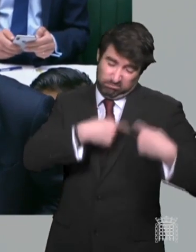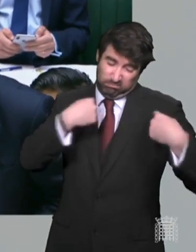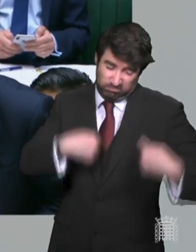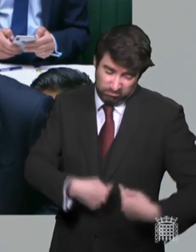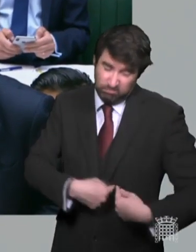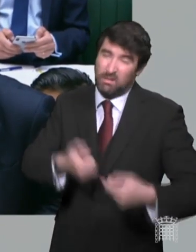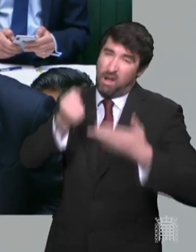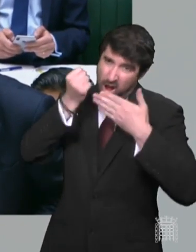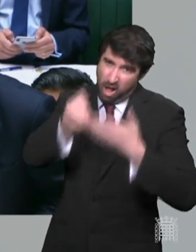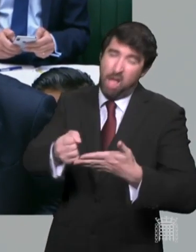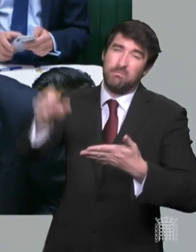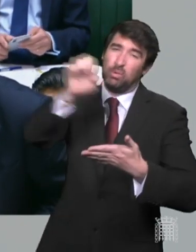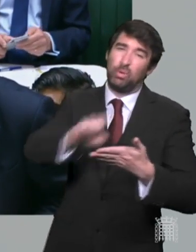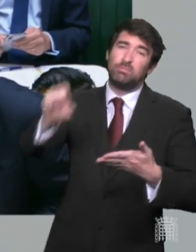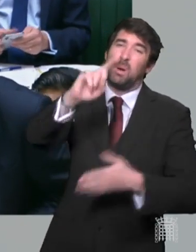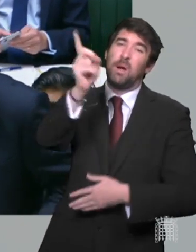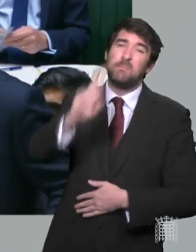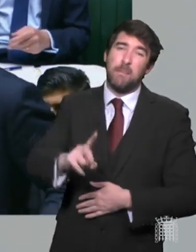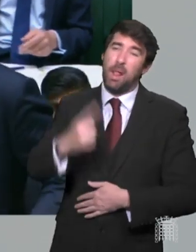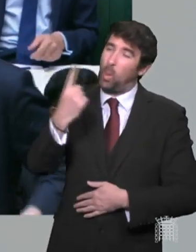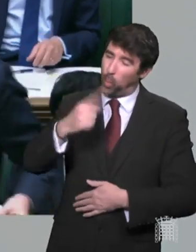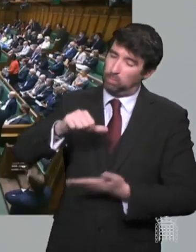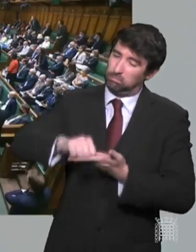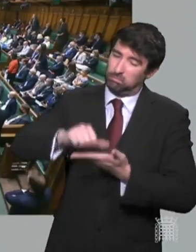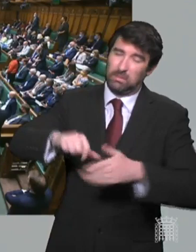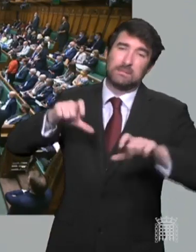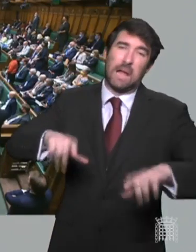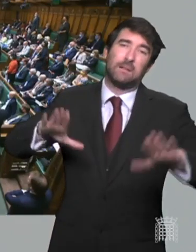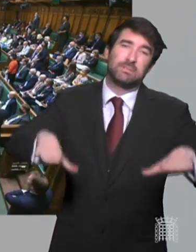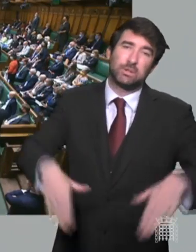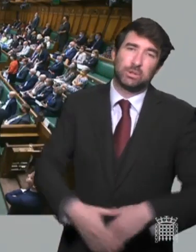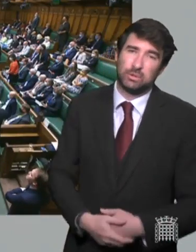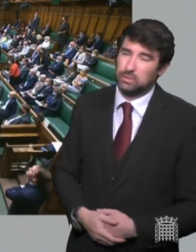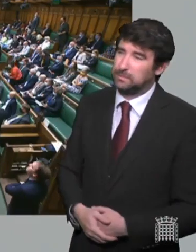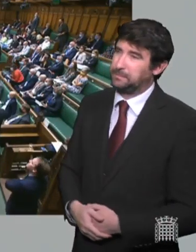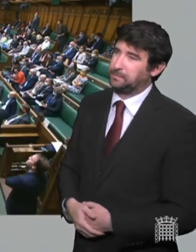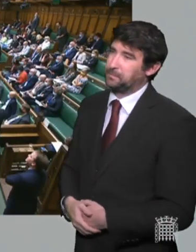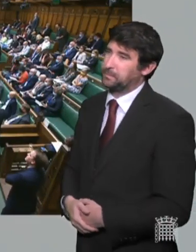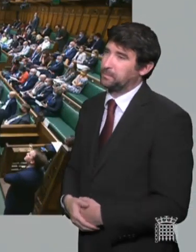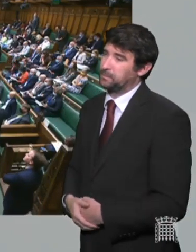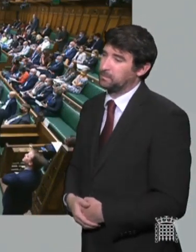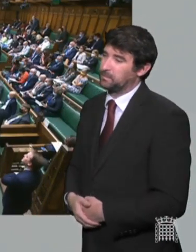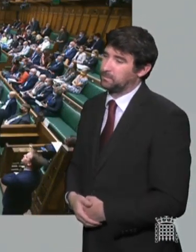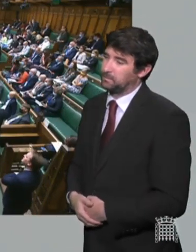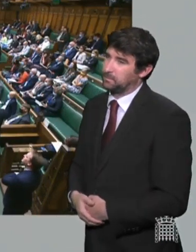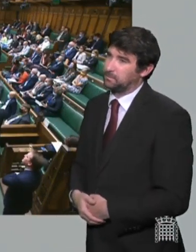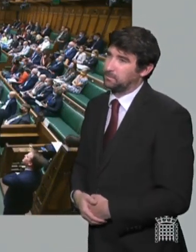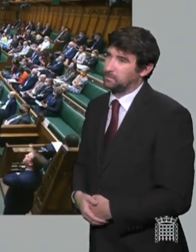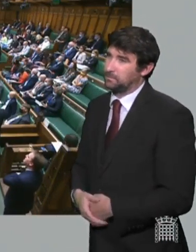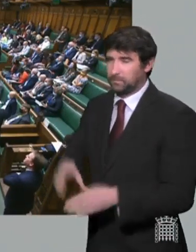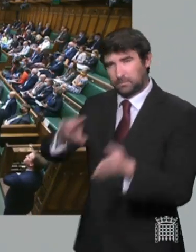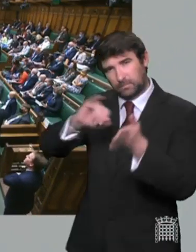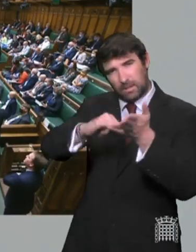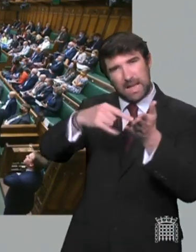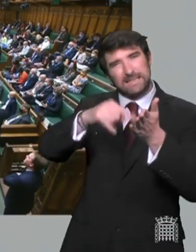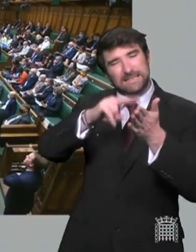willingness to help those who come here and make their lives here. Tom Bell. Thank you very much, Mr Speaker. St Francis Tower in Ipswich has been a beneficiary of